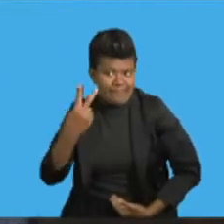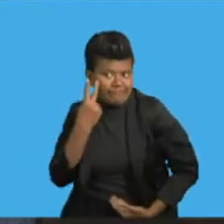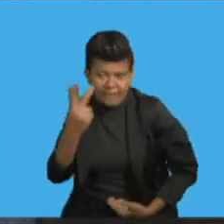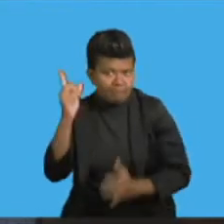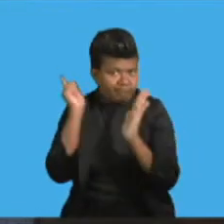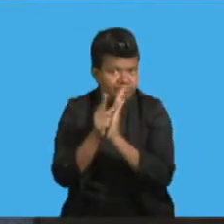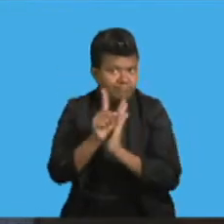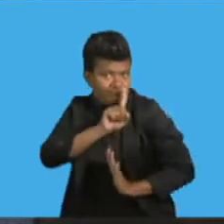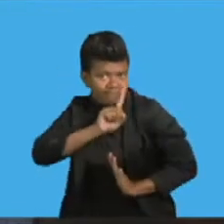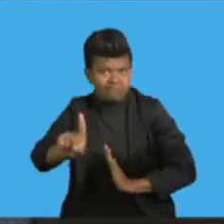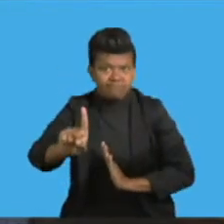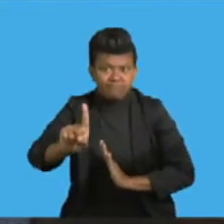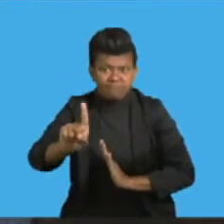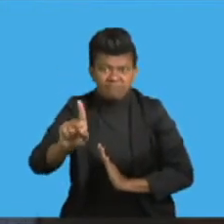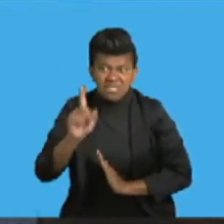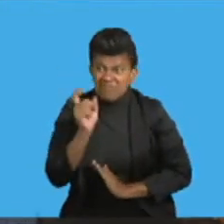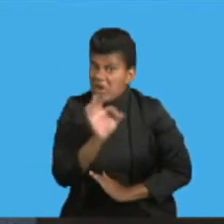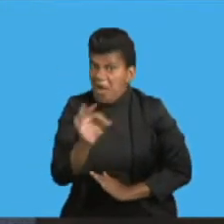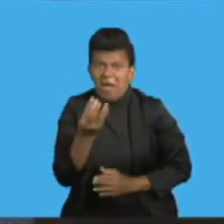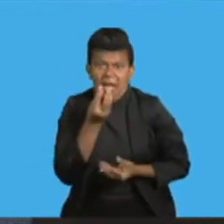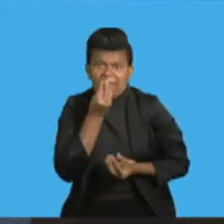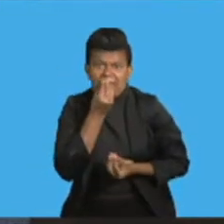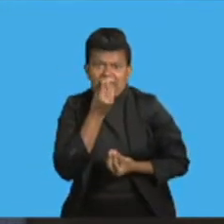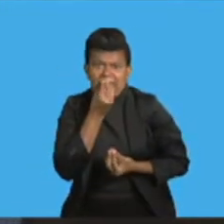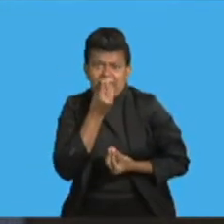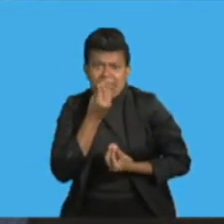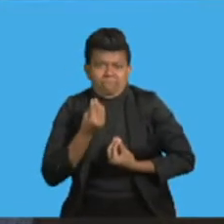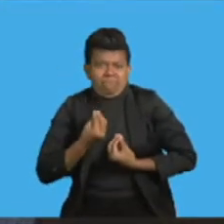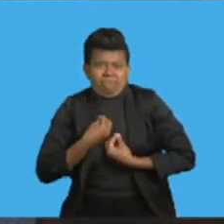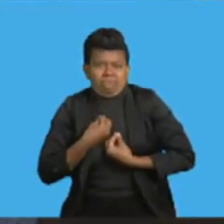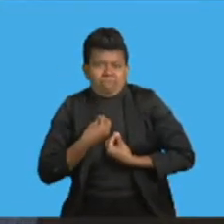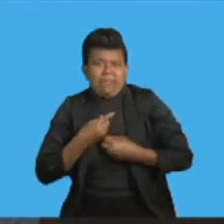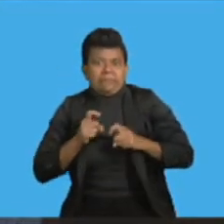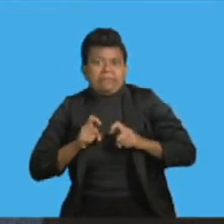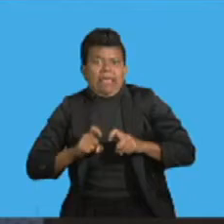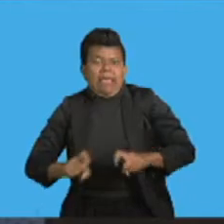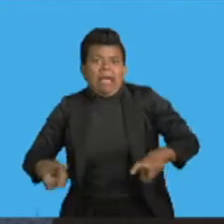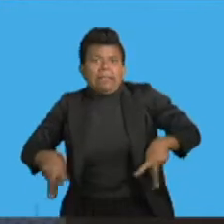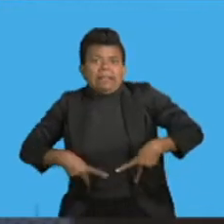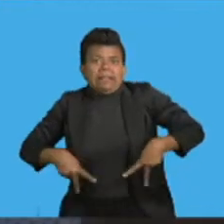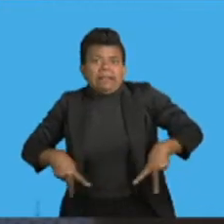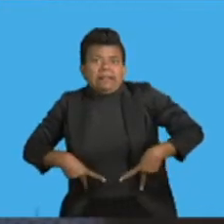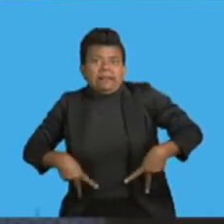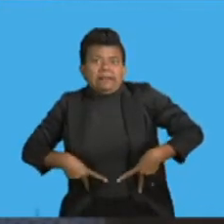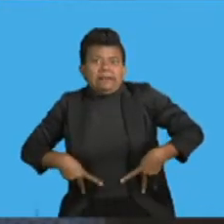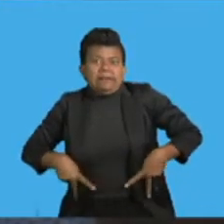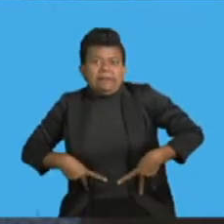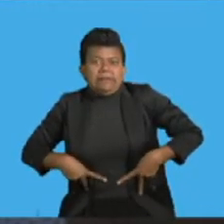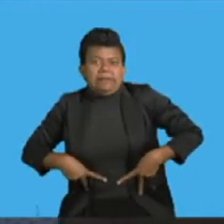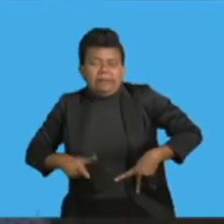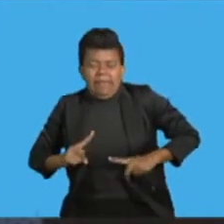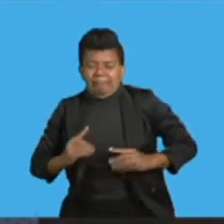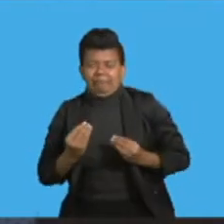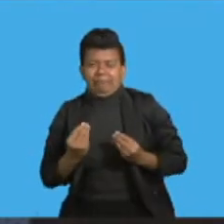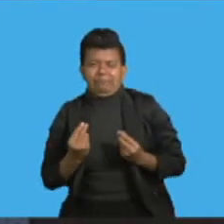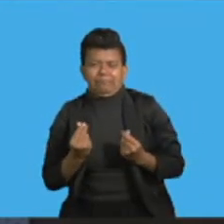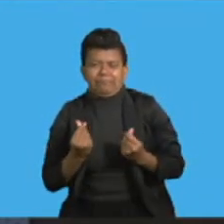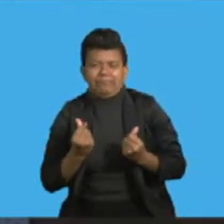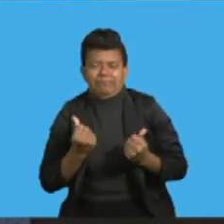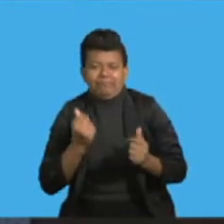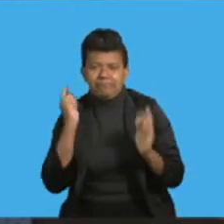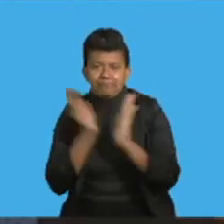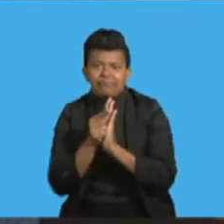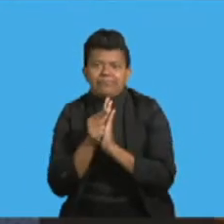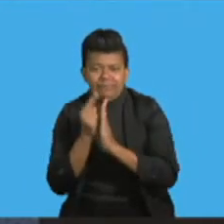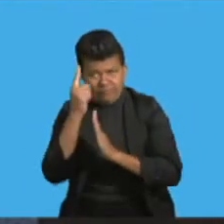to kidney damage, meningitis, which is a swelling of the brain and the surroundings of the brain, or the coverings of the brain, liver